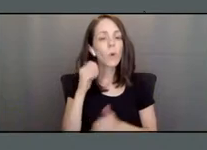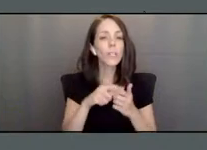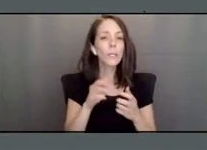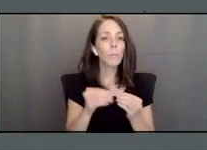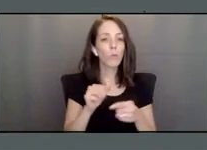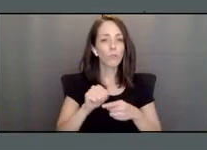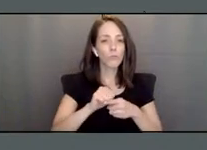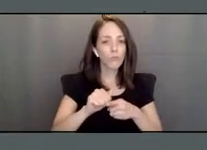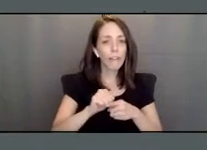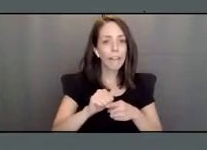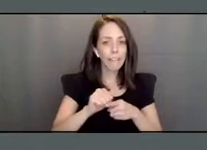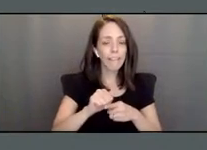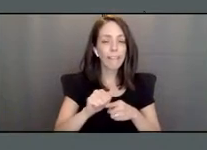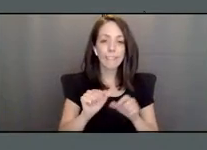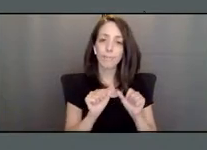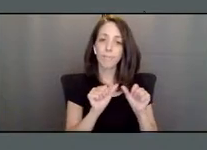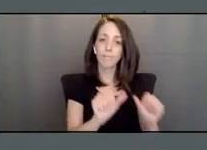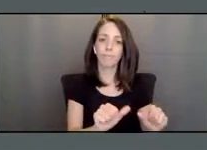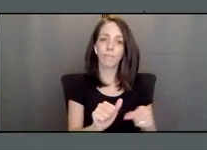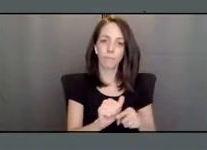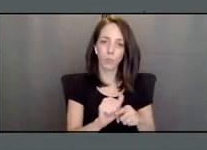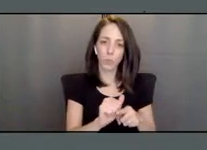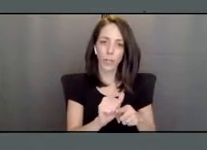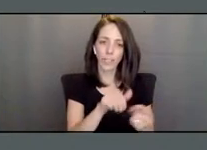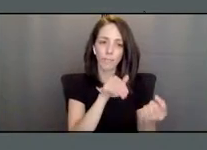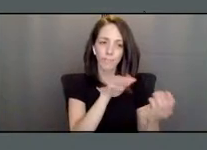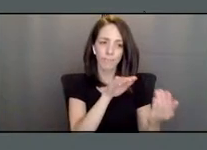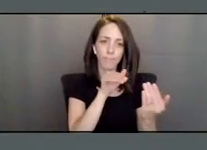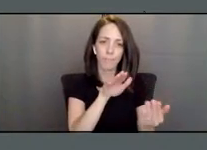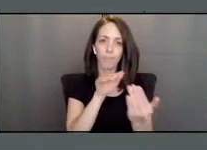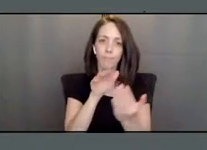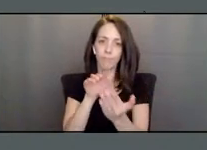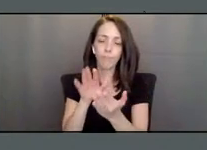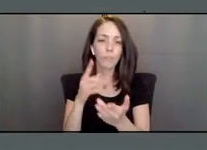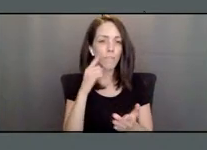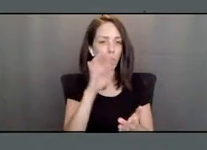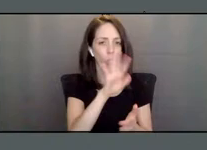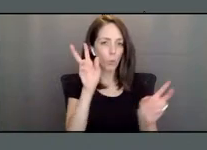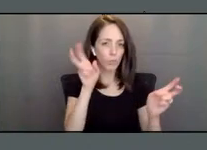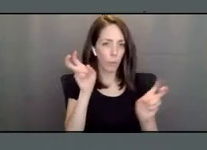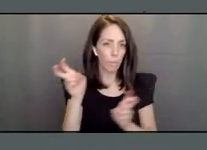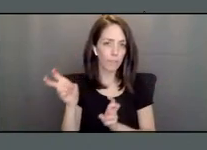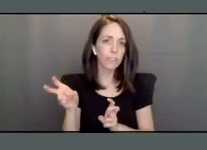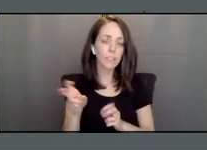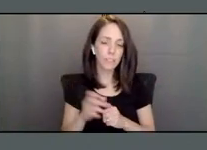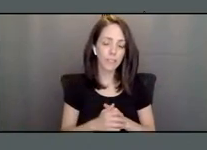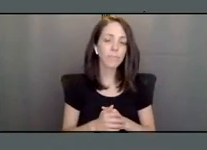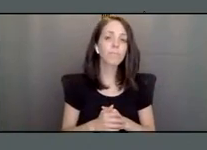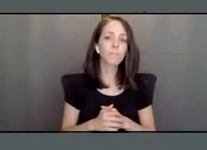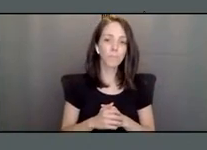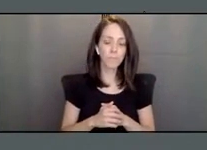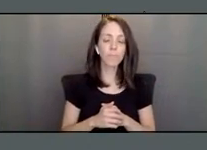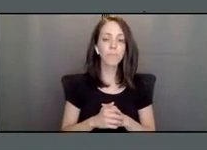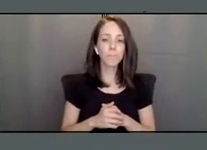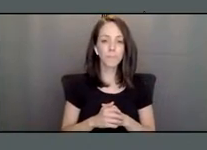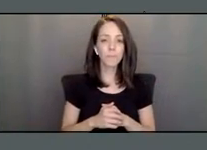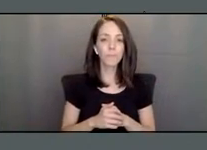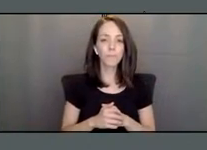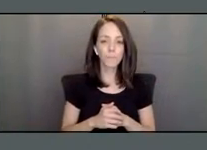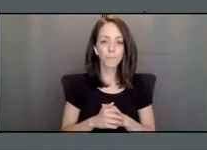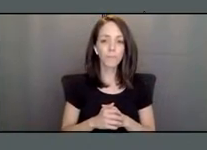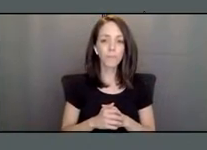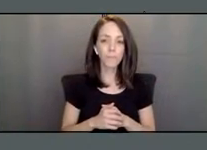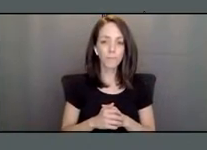need to continue addressing issues regarding diversity and inclusion among both students and faculty, bystander